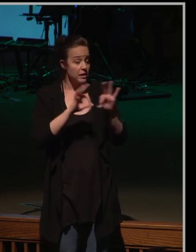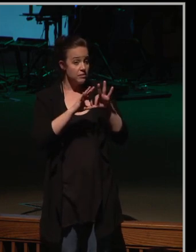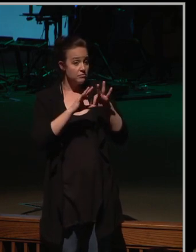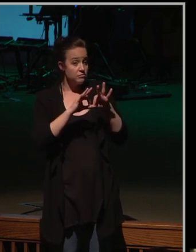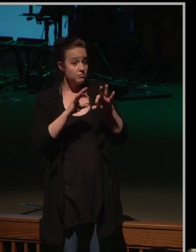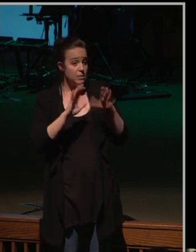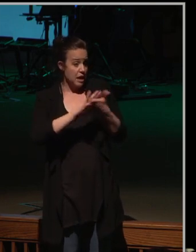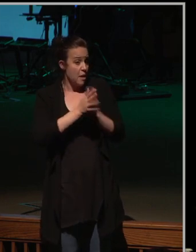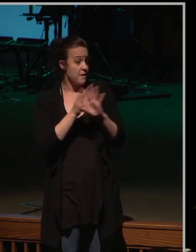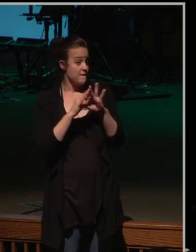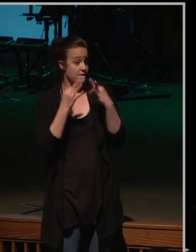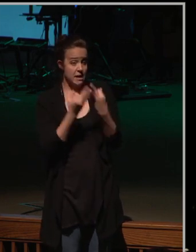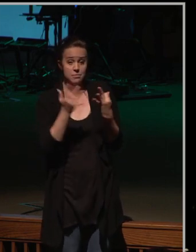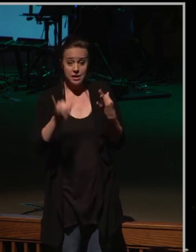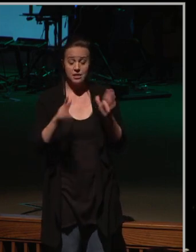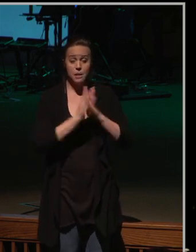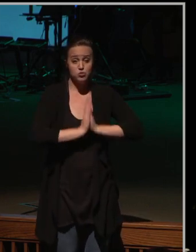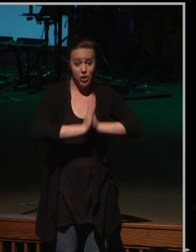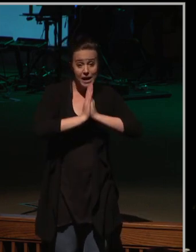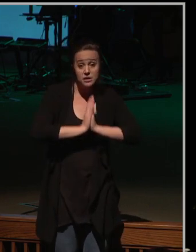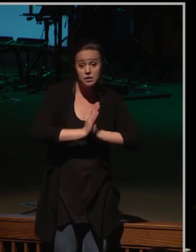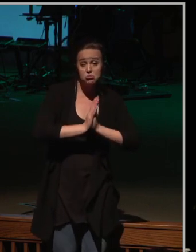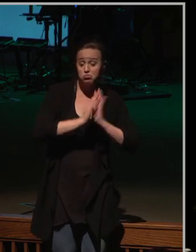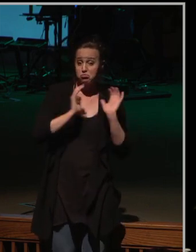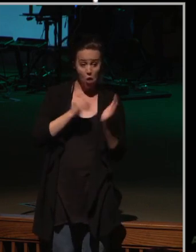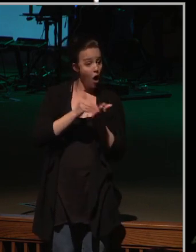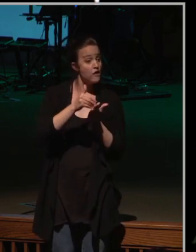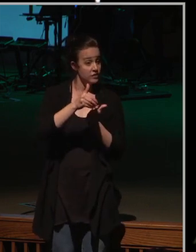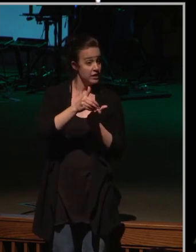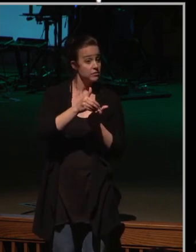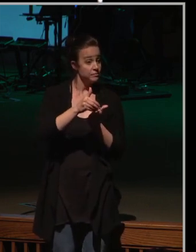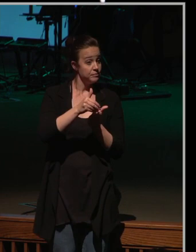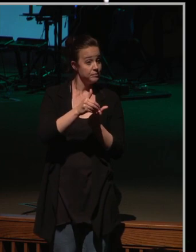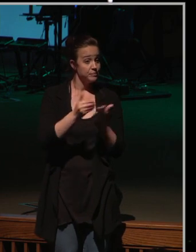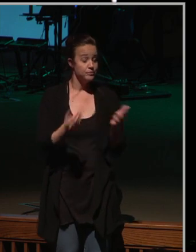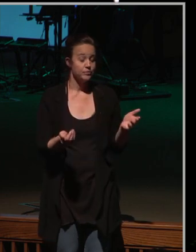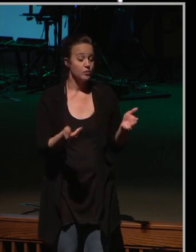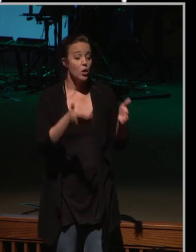to God first when we get into trouble. And love.